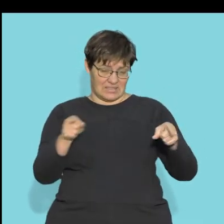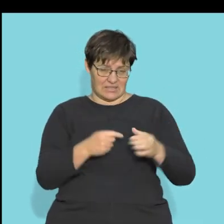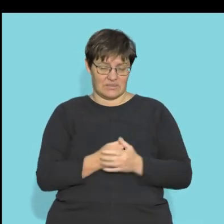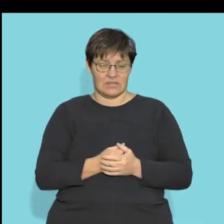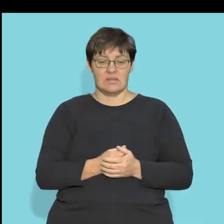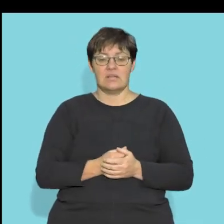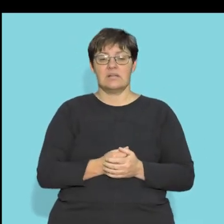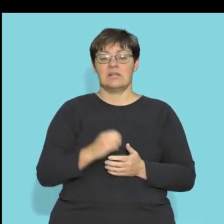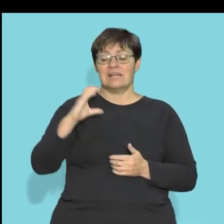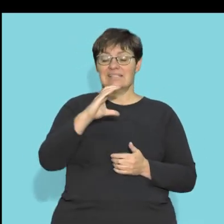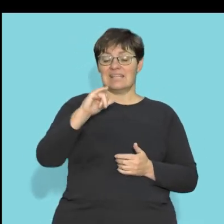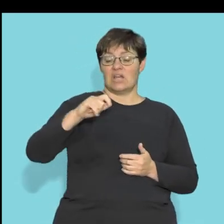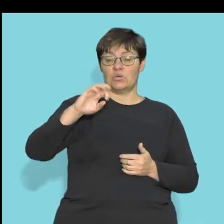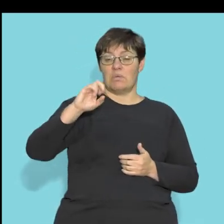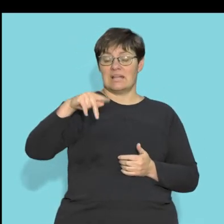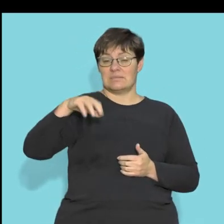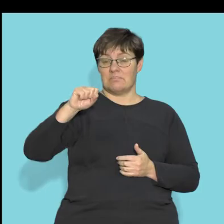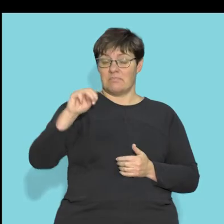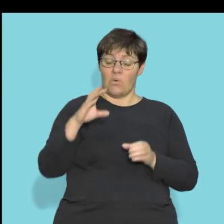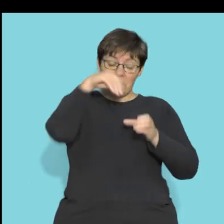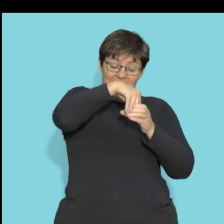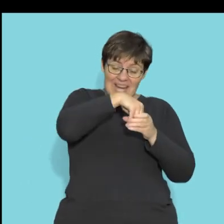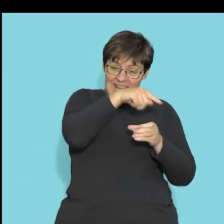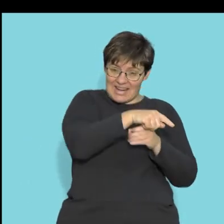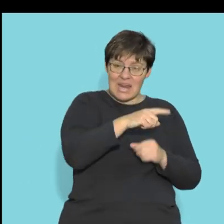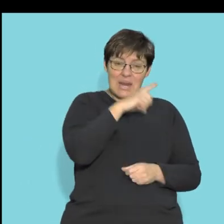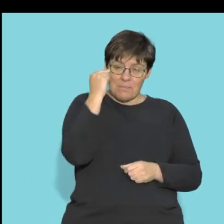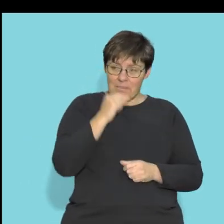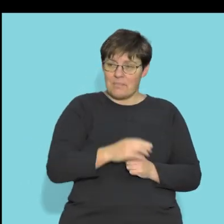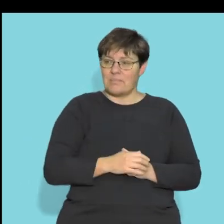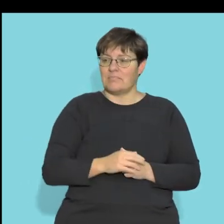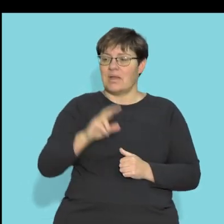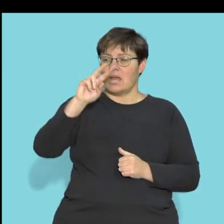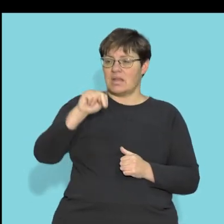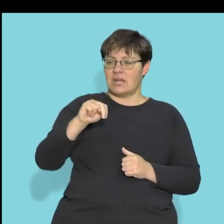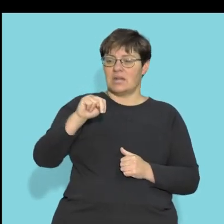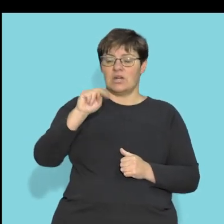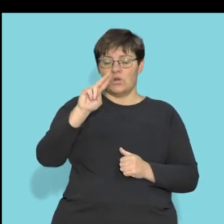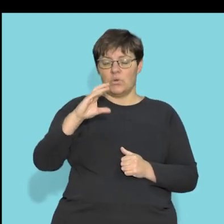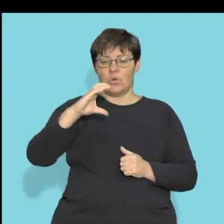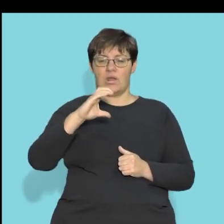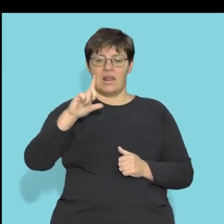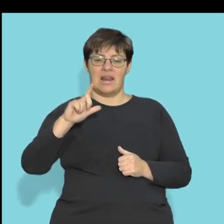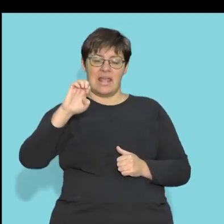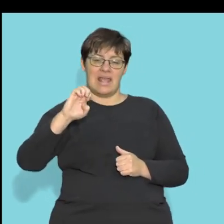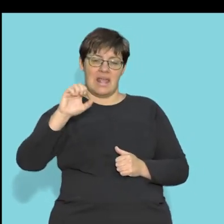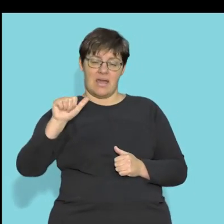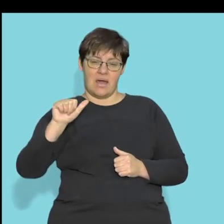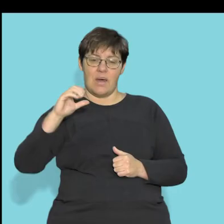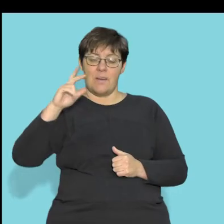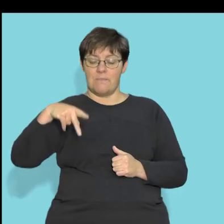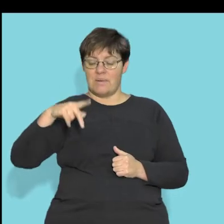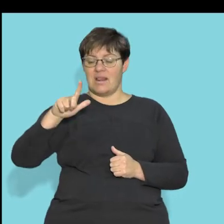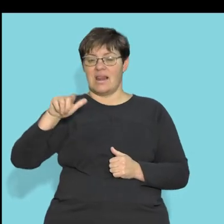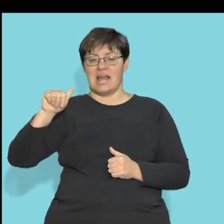cytoplasm in the nucleus is called the nucleoplasm. And it's the same as the cytoplasm, because this over